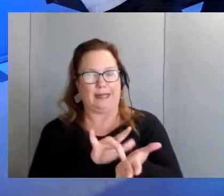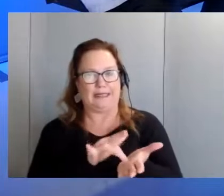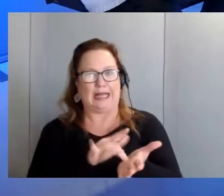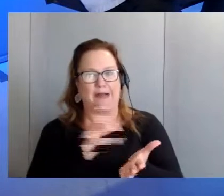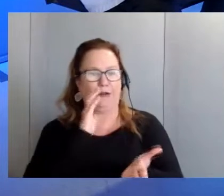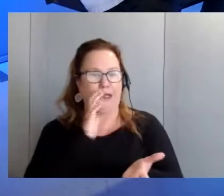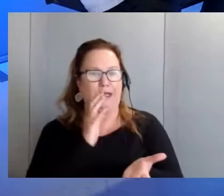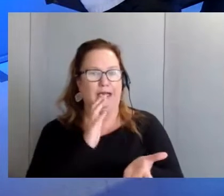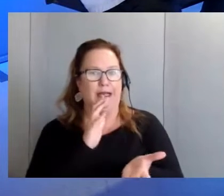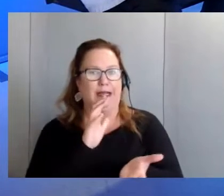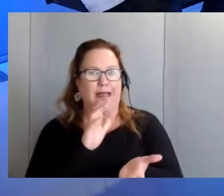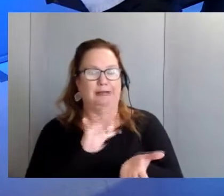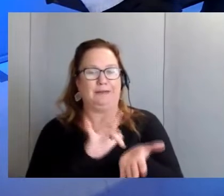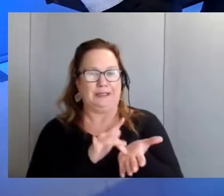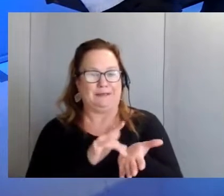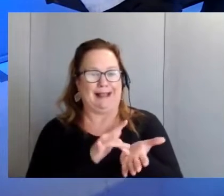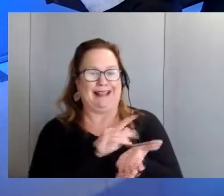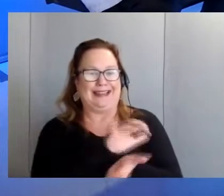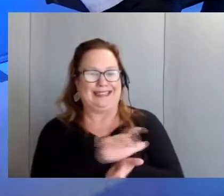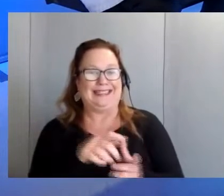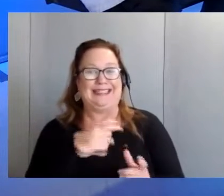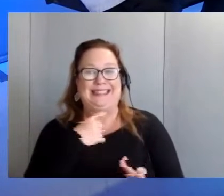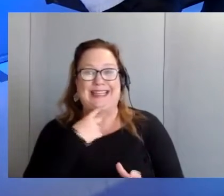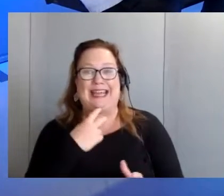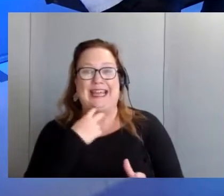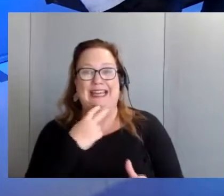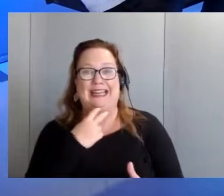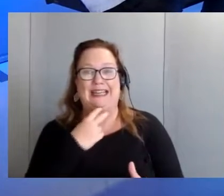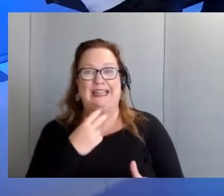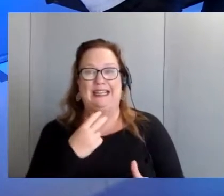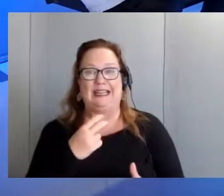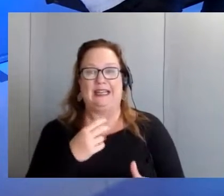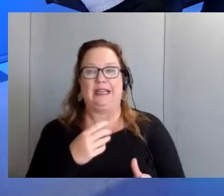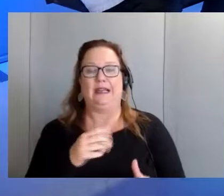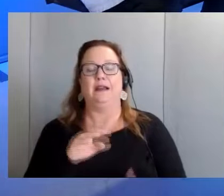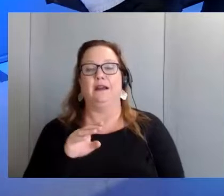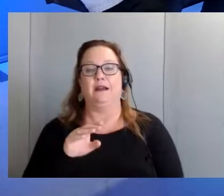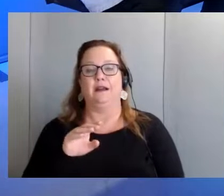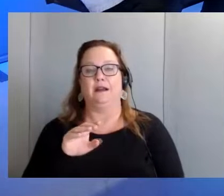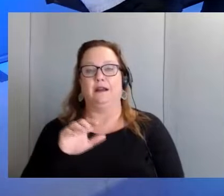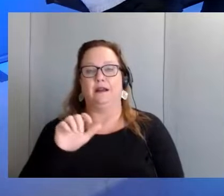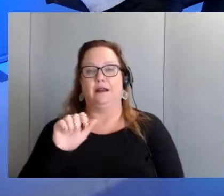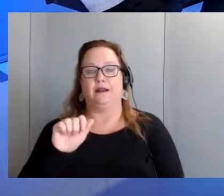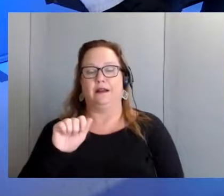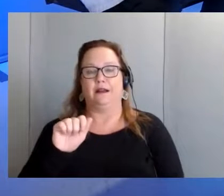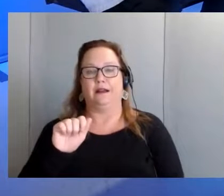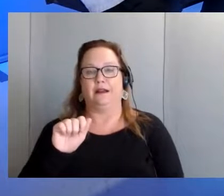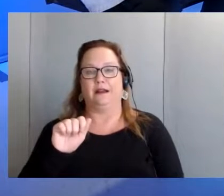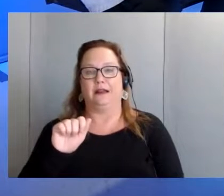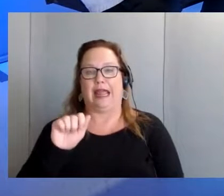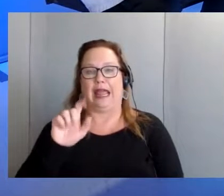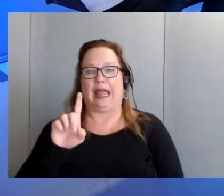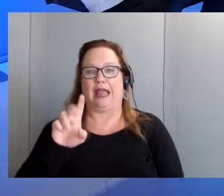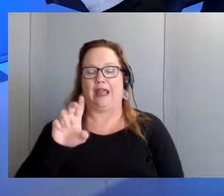have to spell it. Okay. There's a brand name for the medication. It's called Aduhelm. It's probably a little